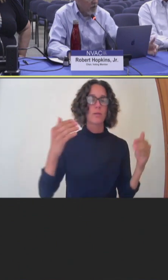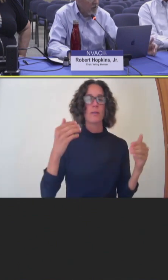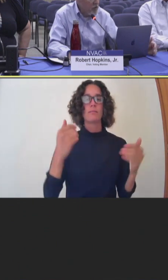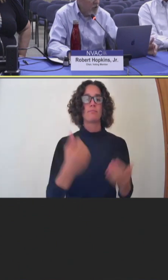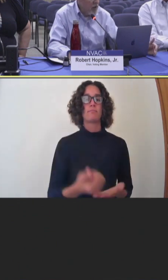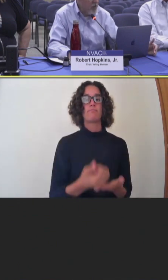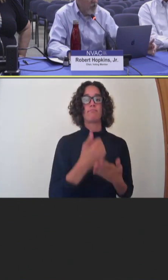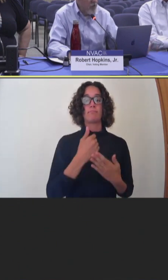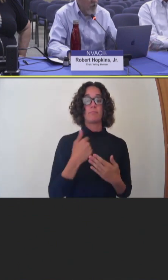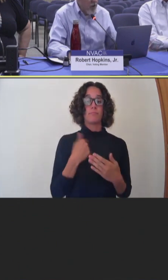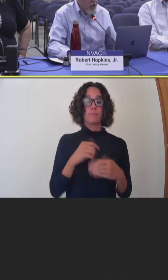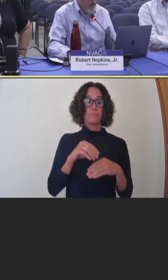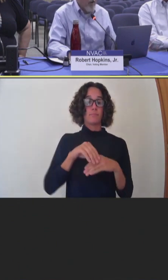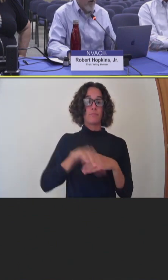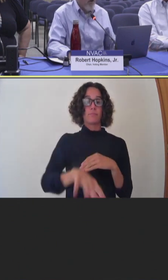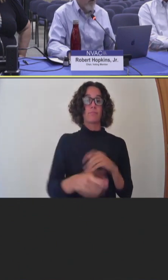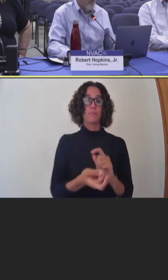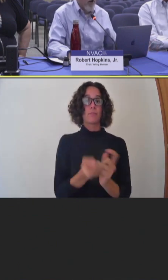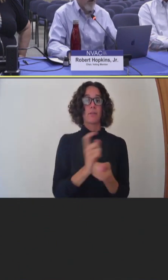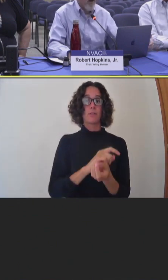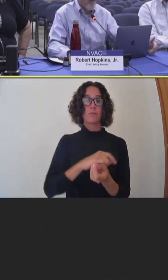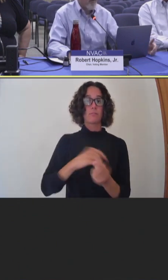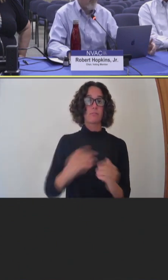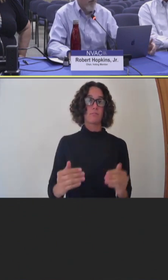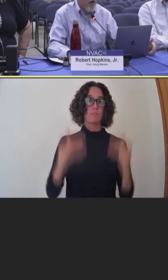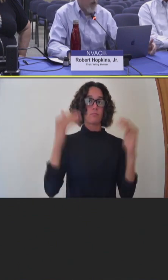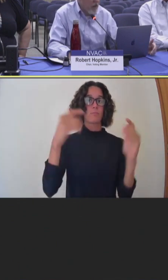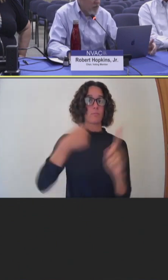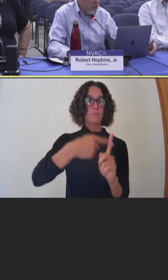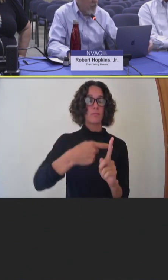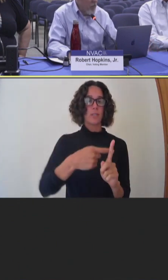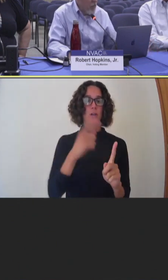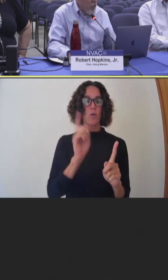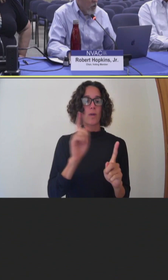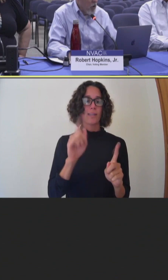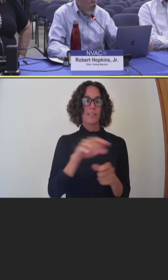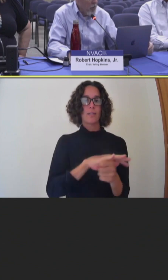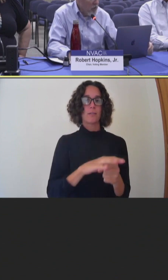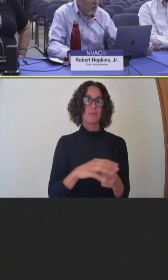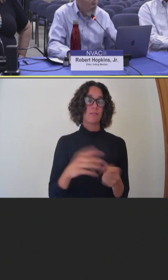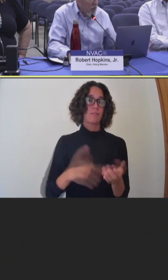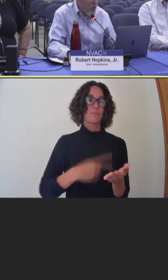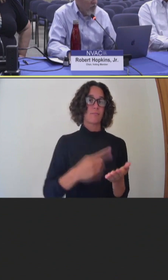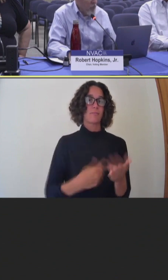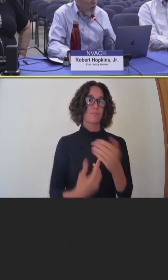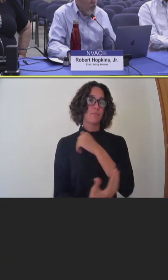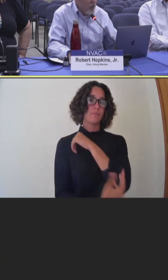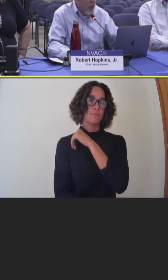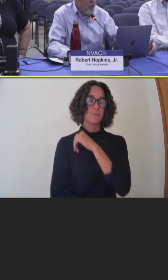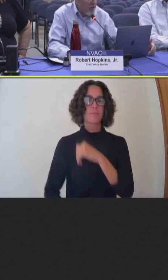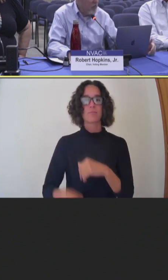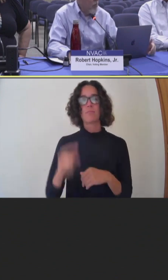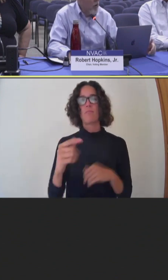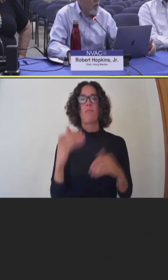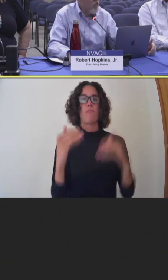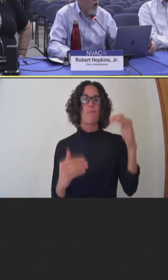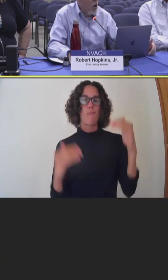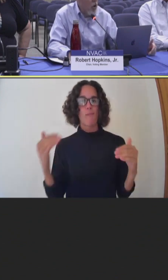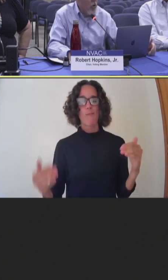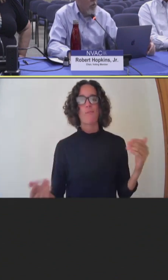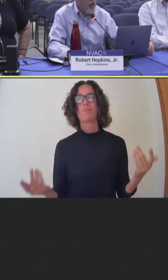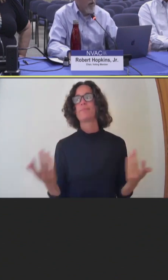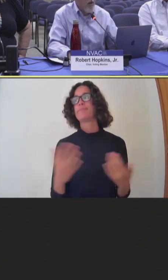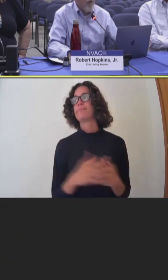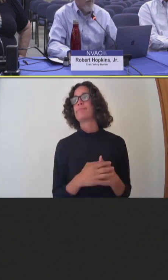affect changes in areas where economic disparities, rural, urban disparities, racial and ethnic disparities